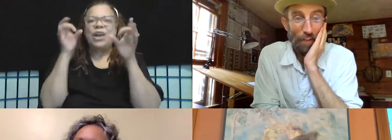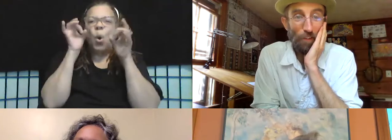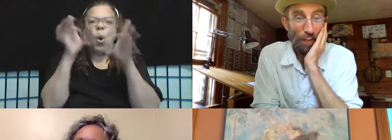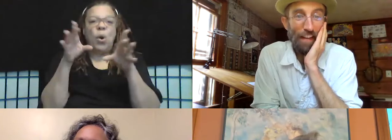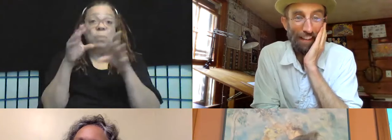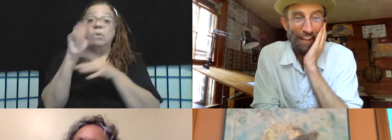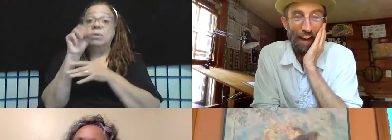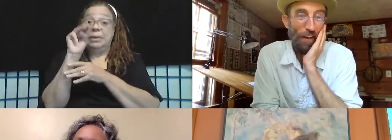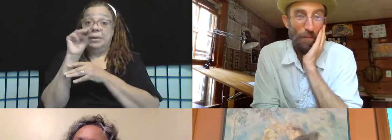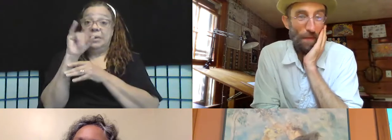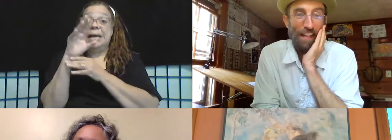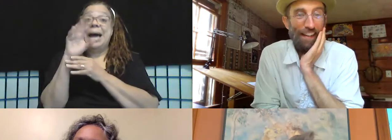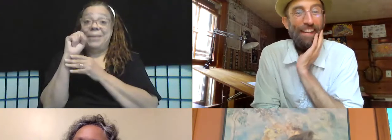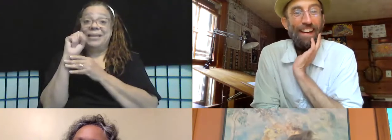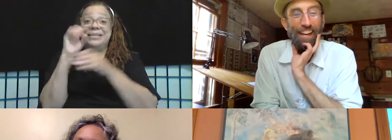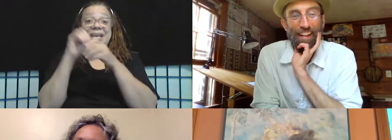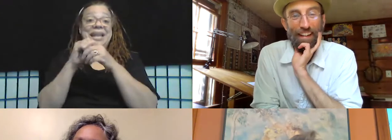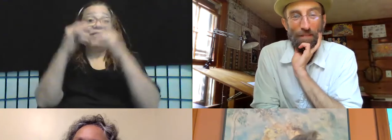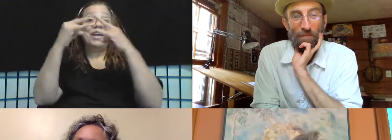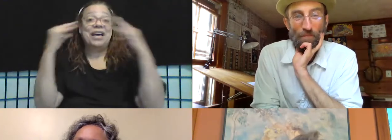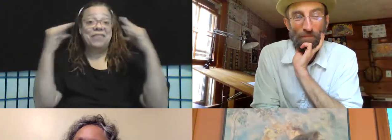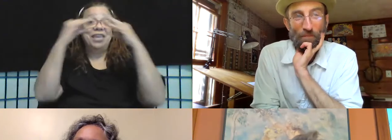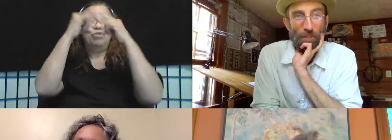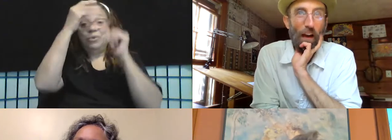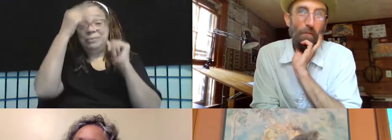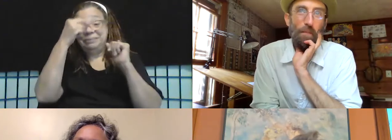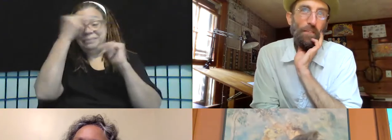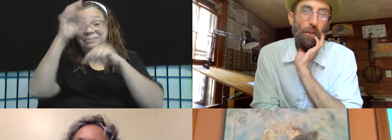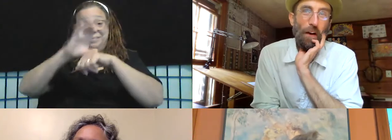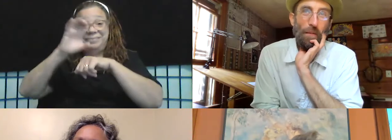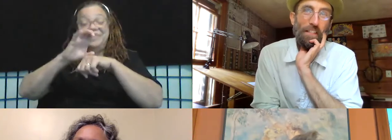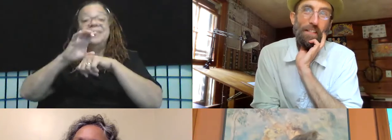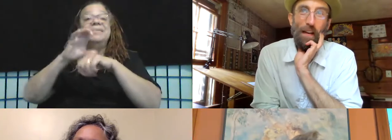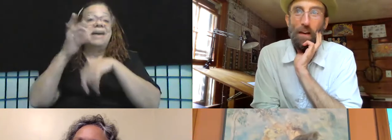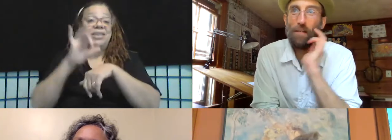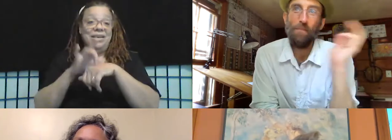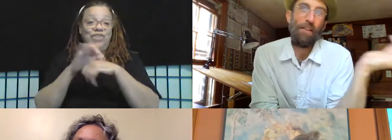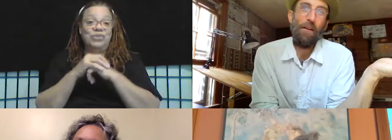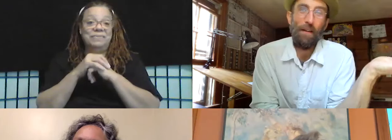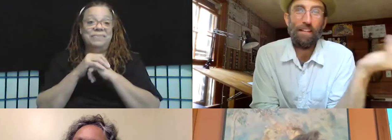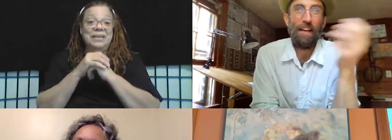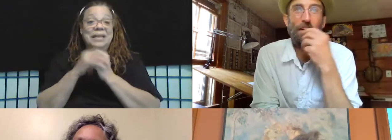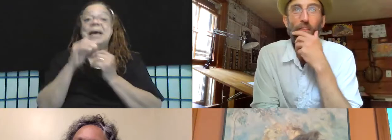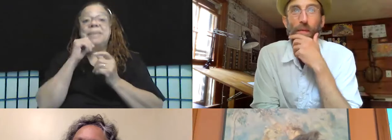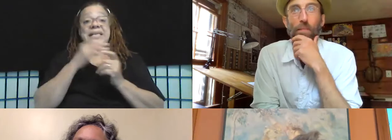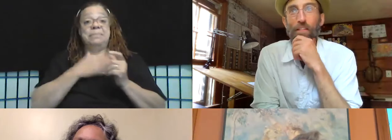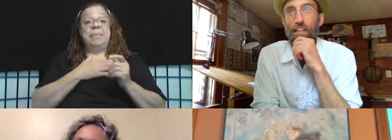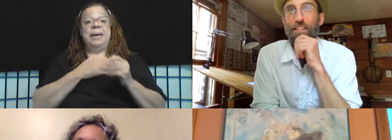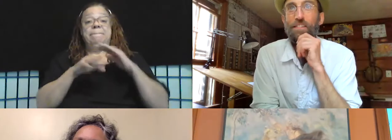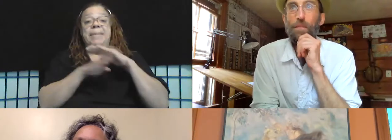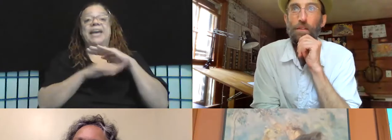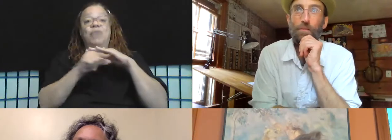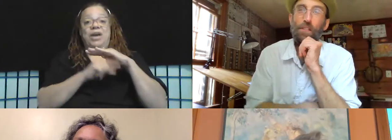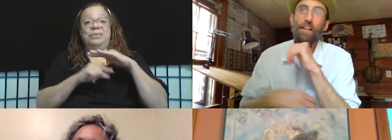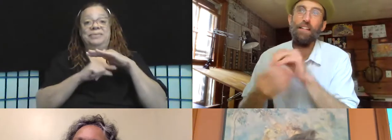every cathedral I've ever been in. I read them as horror comics because of my comics background, but they could also be